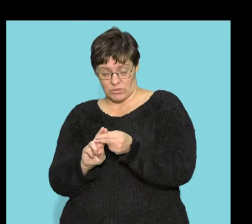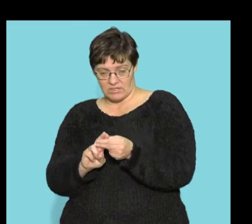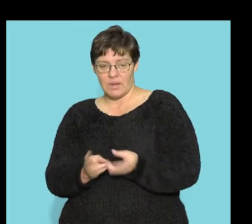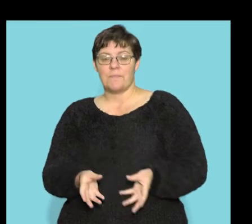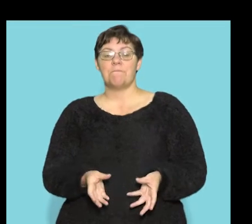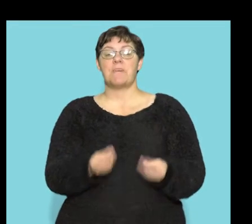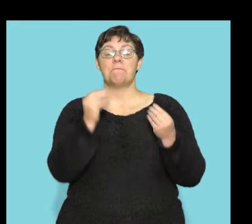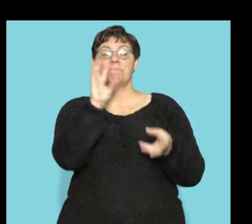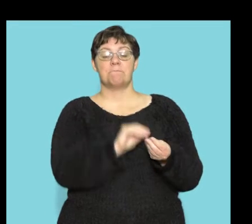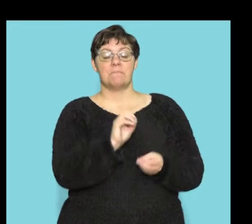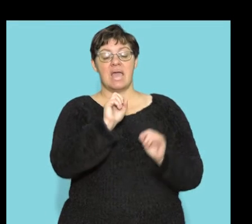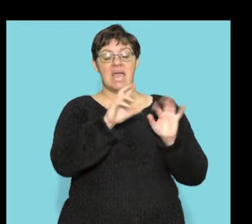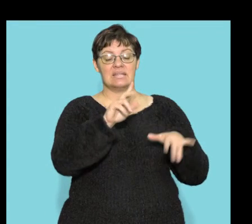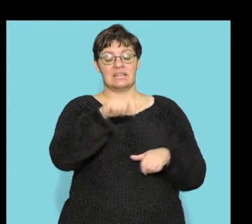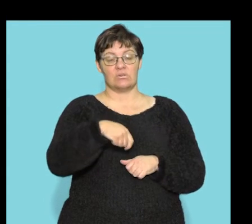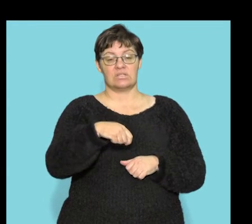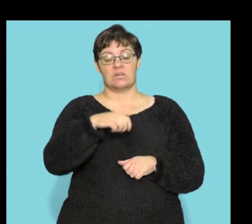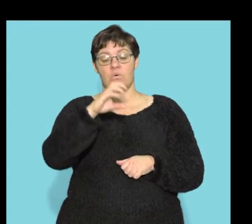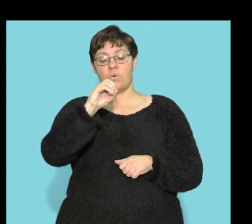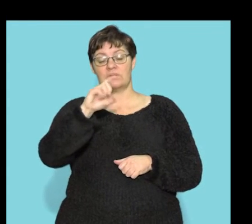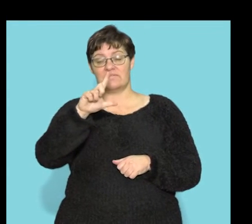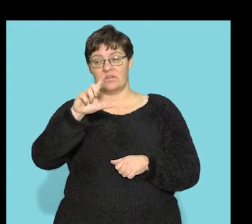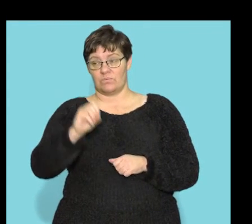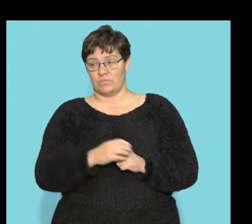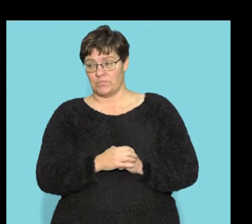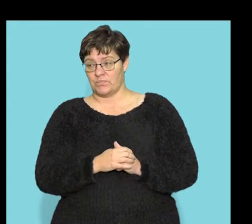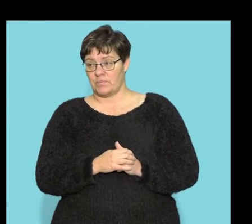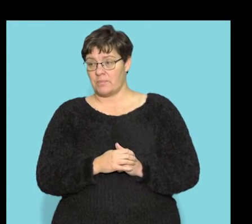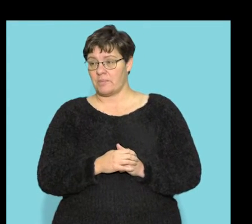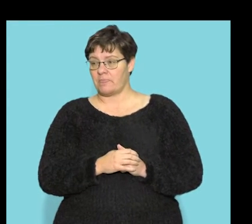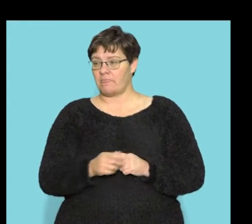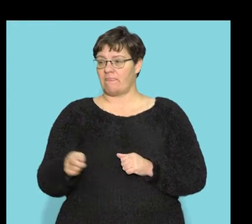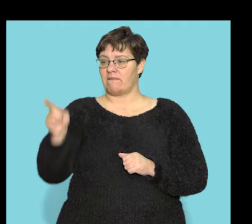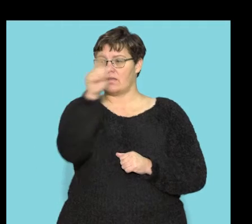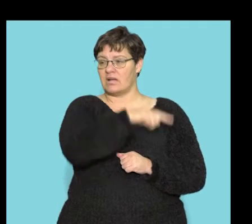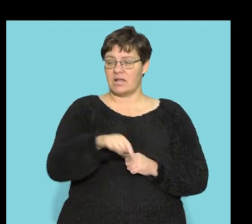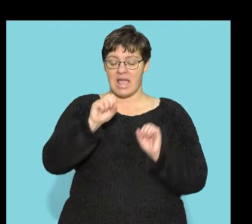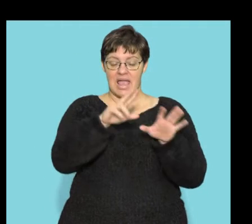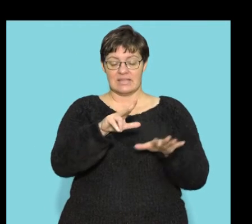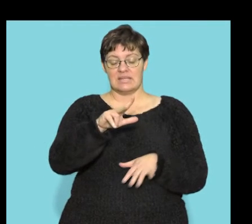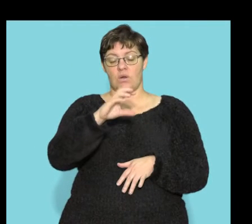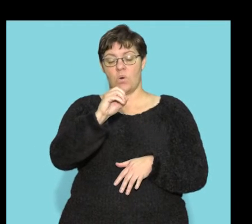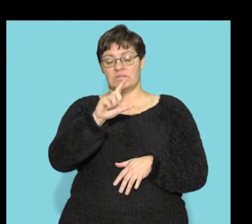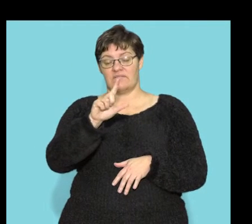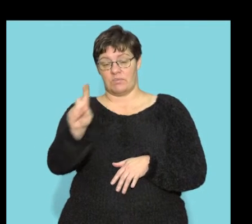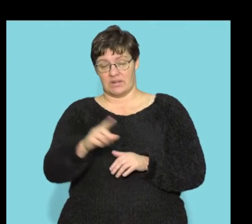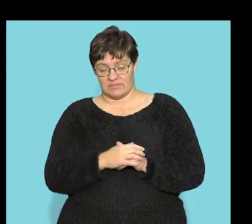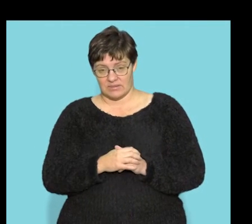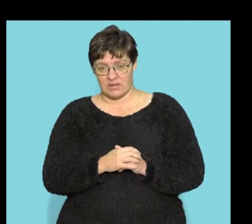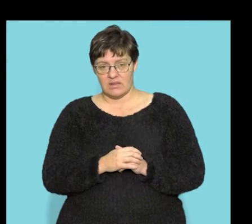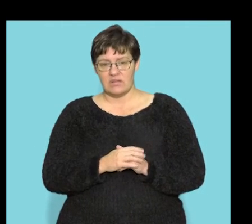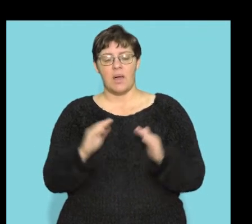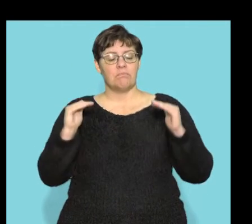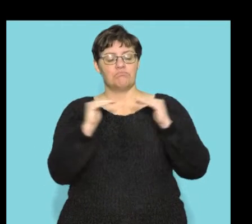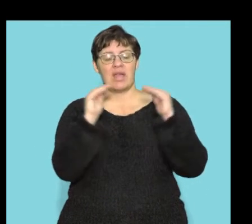of 18,070. Look at my information. Here we go. There is my break-even point. So what have